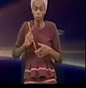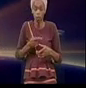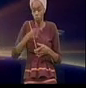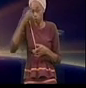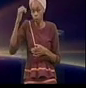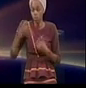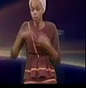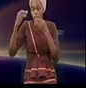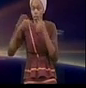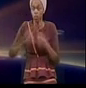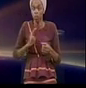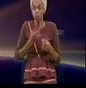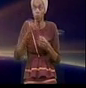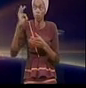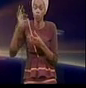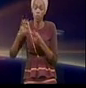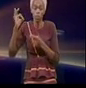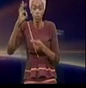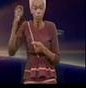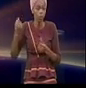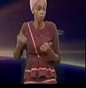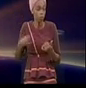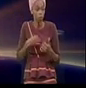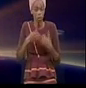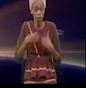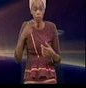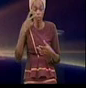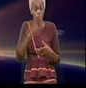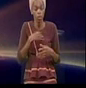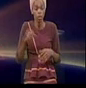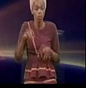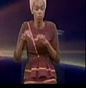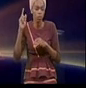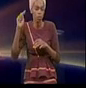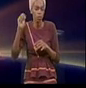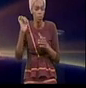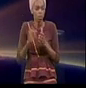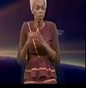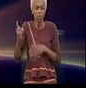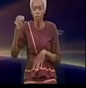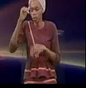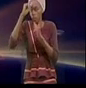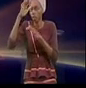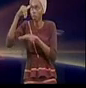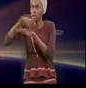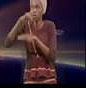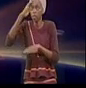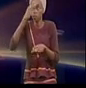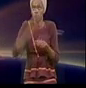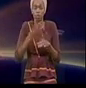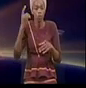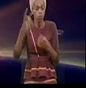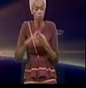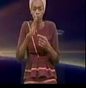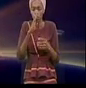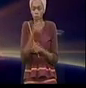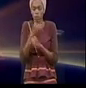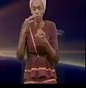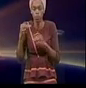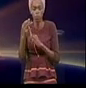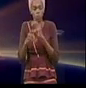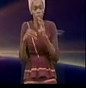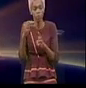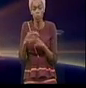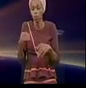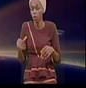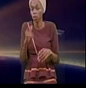us of his Spirit. And we have seen and do testify that the Father sent the Son to be the Savior of the world.